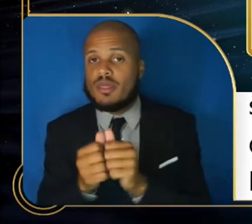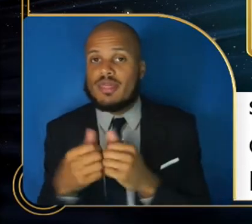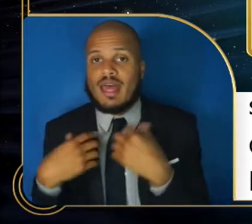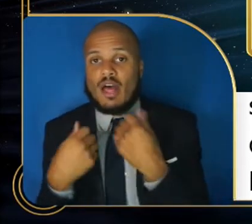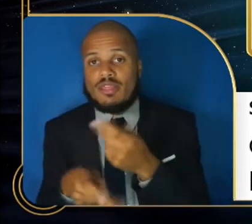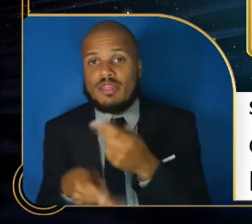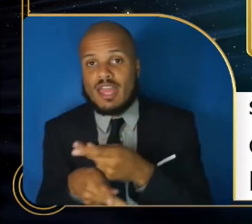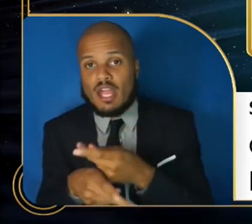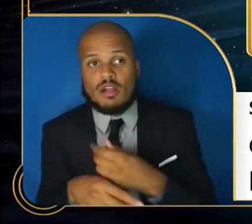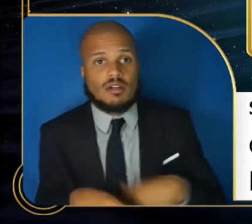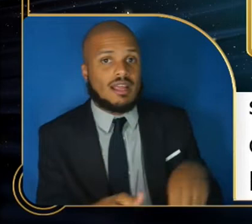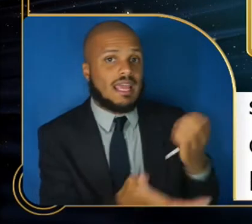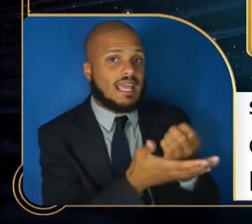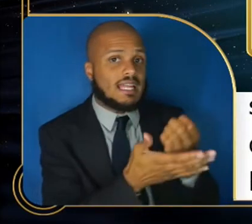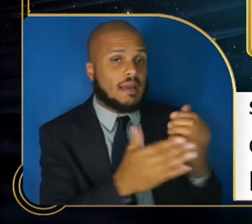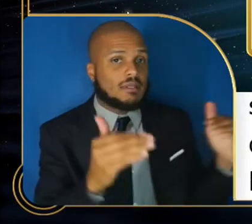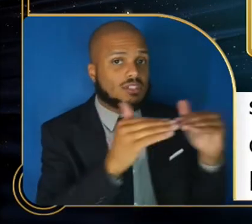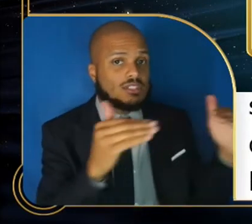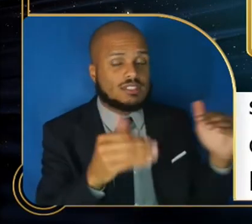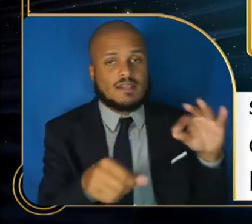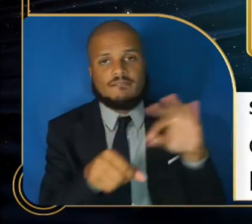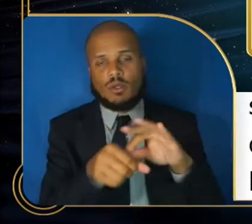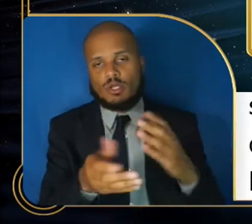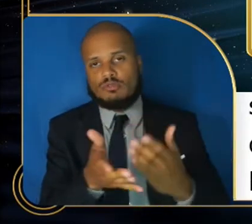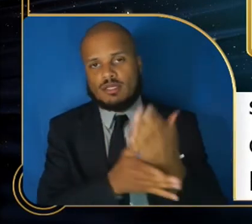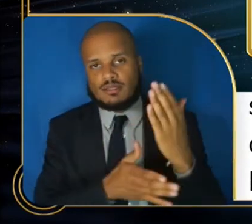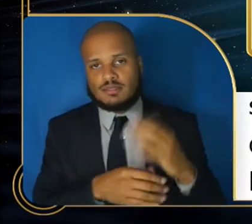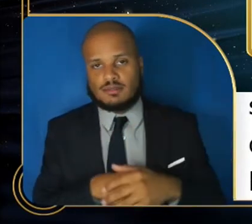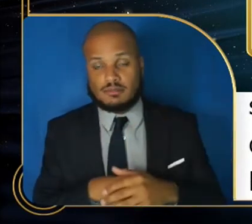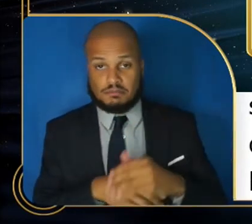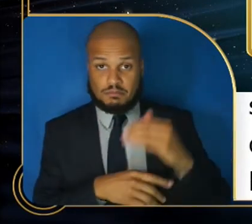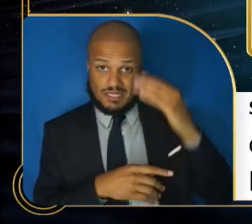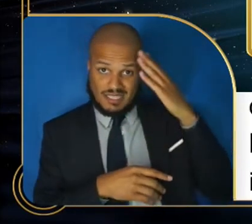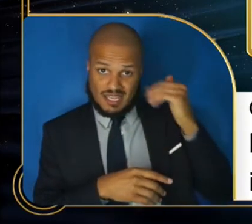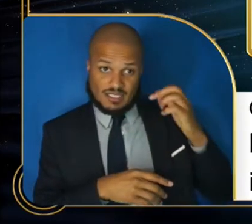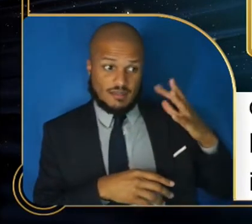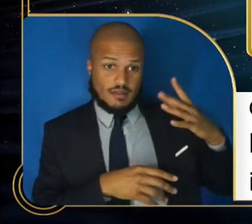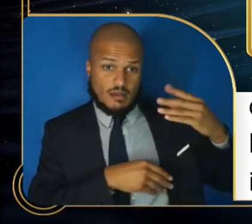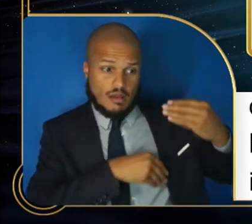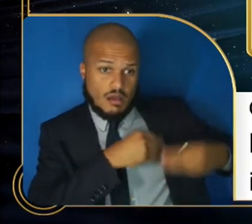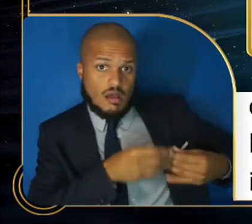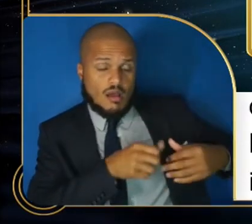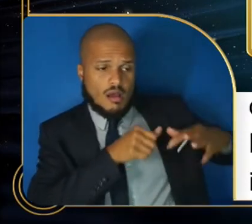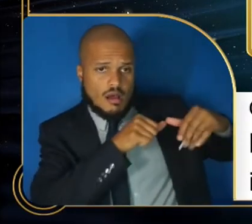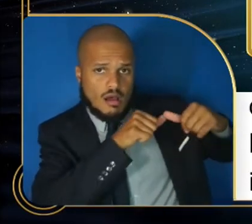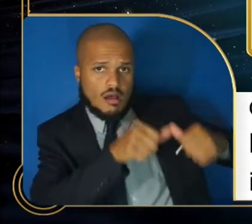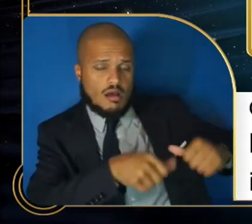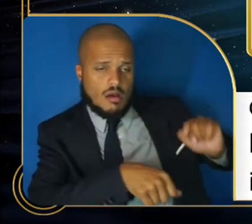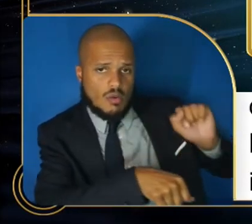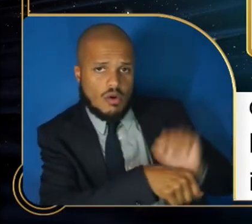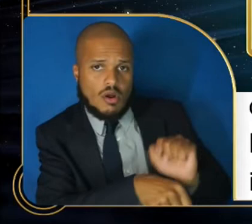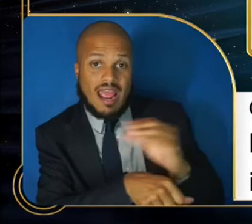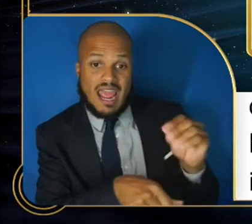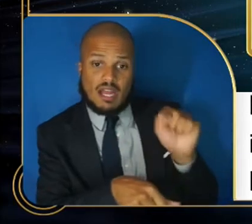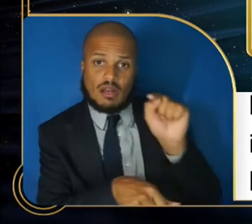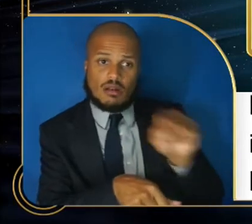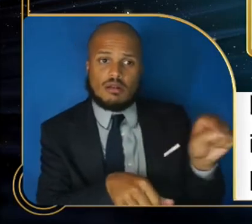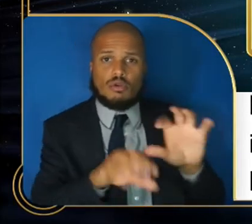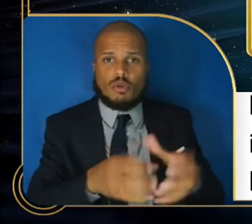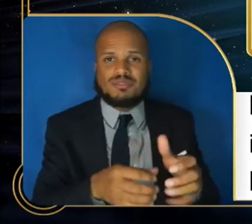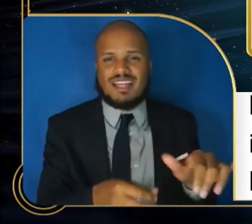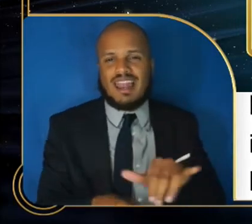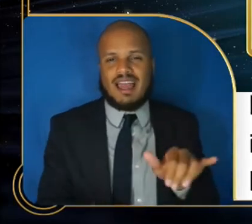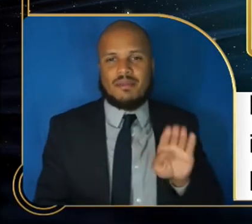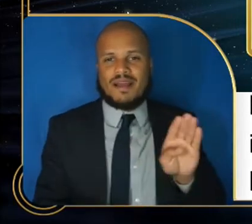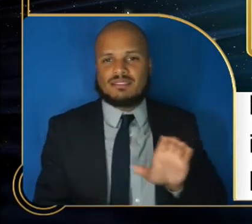justice to voting rights. It is because of that legacy and because of groups like the Bazelon Center